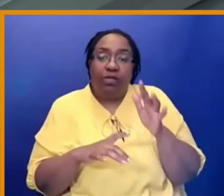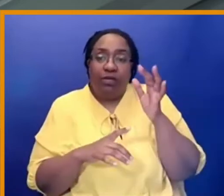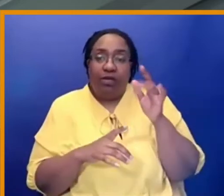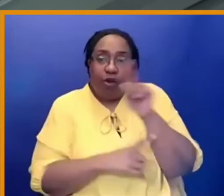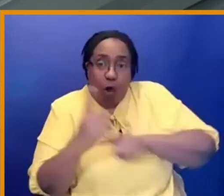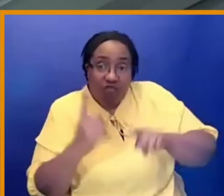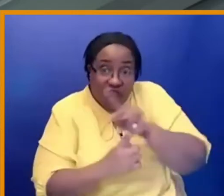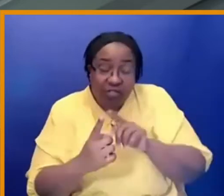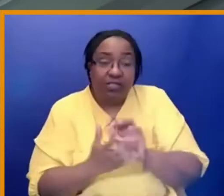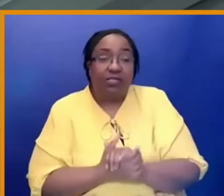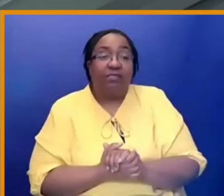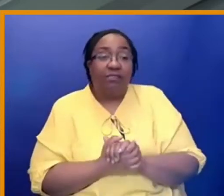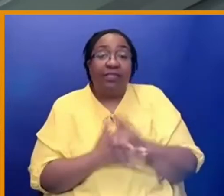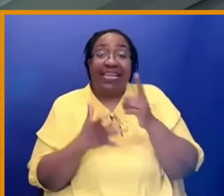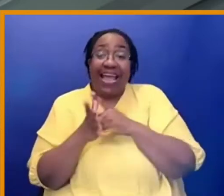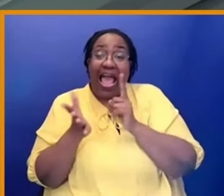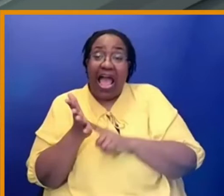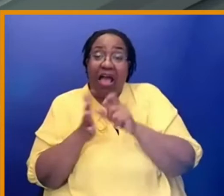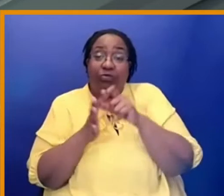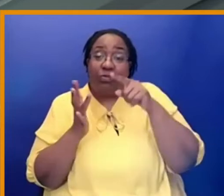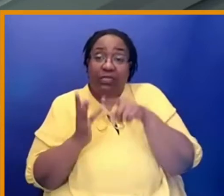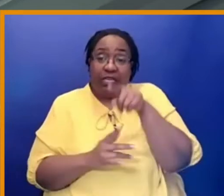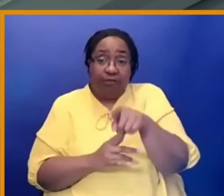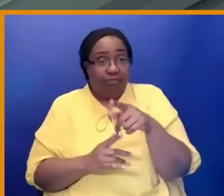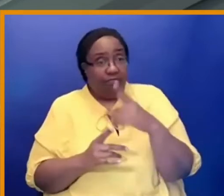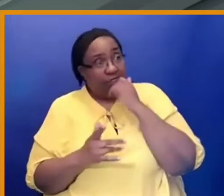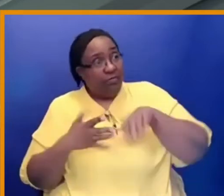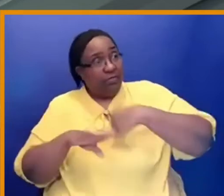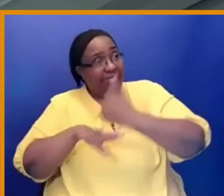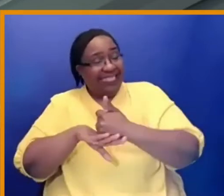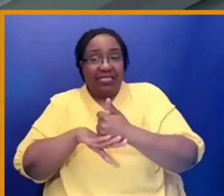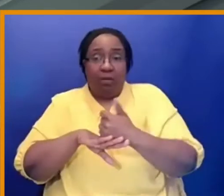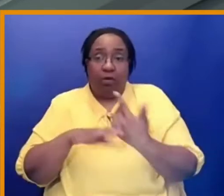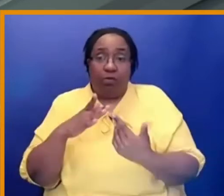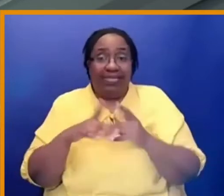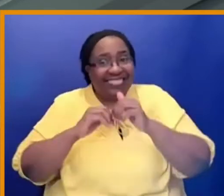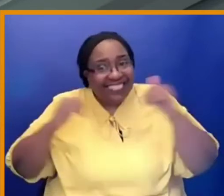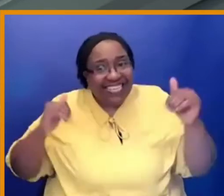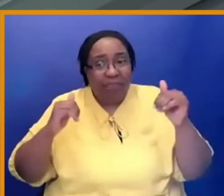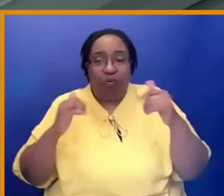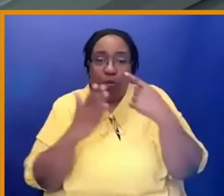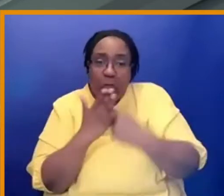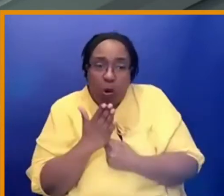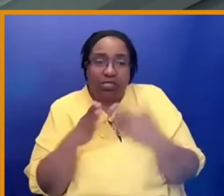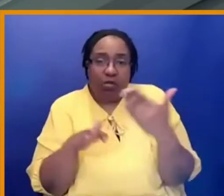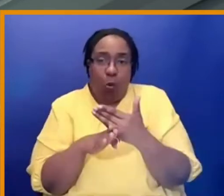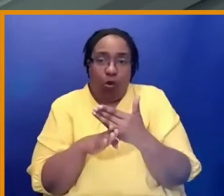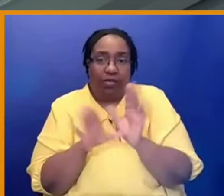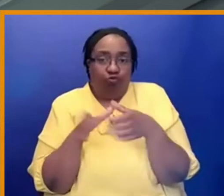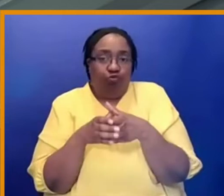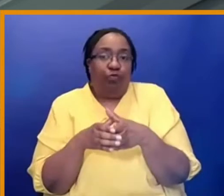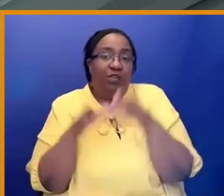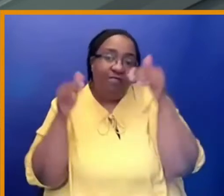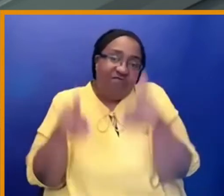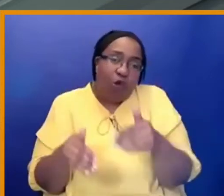Association of Liberals and Democrats in Europe, set up an extra policy working group on China. The Federal International Relations Committee